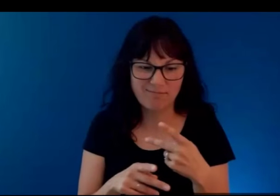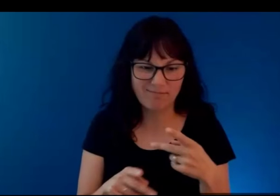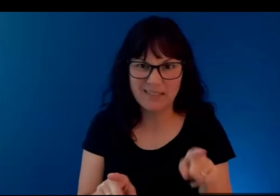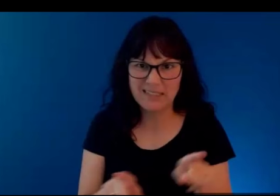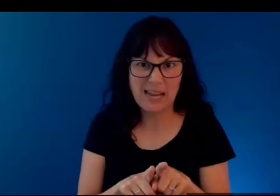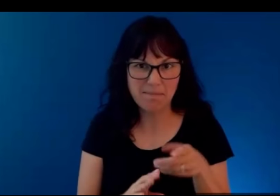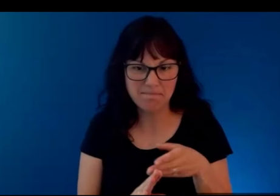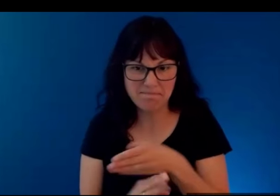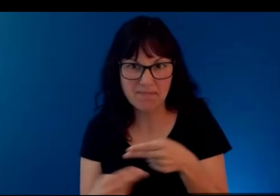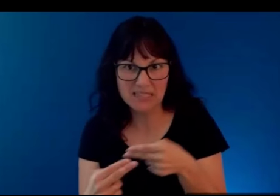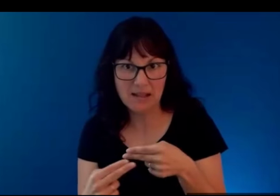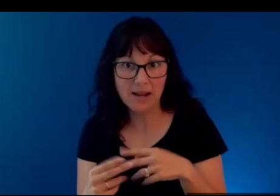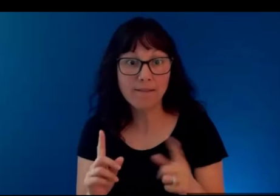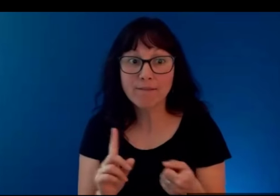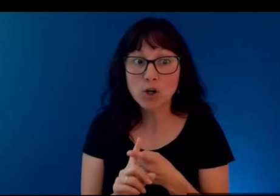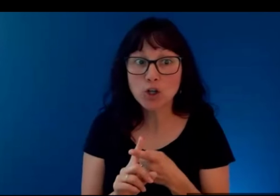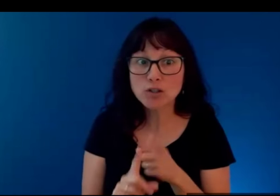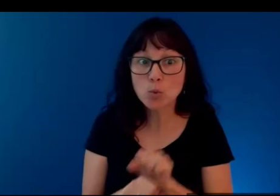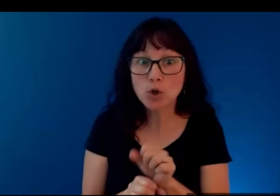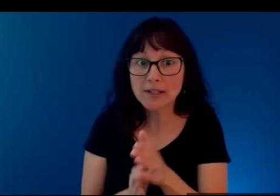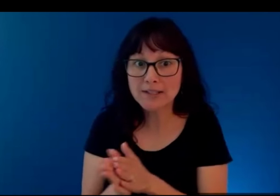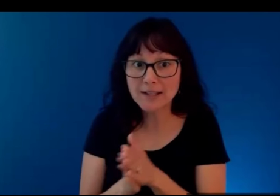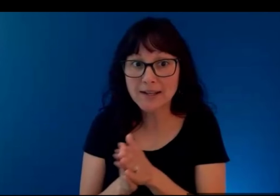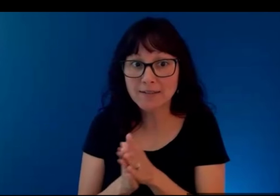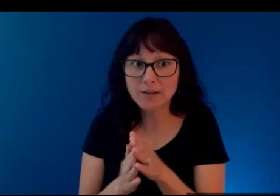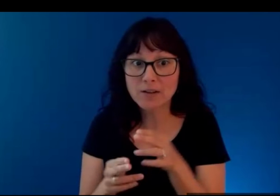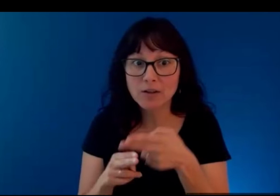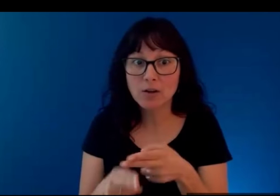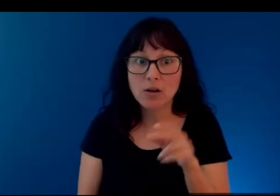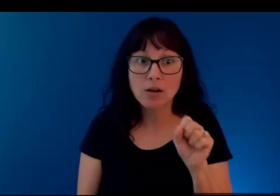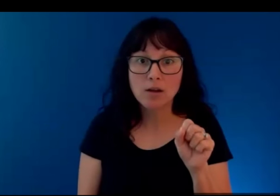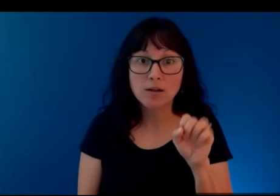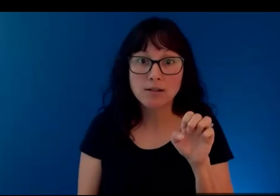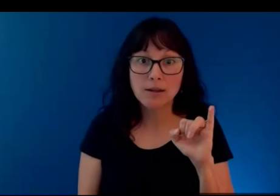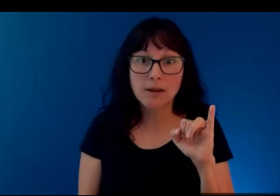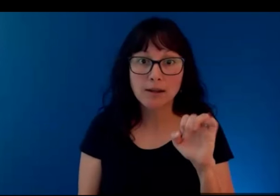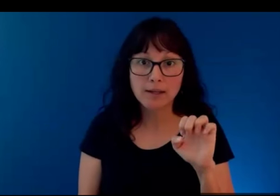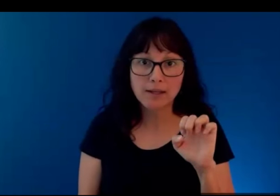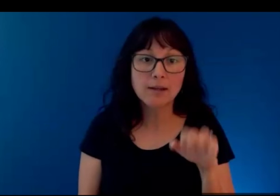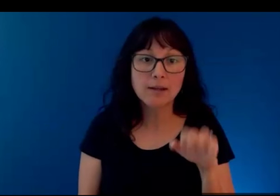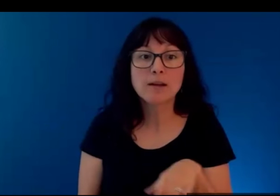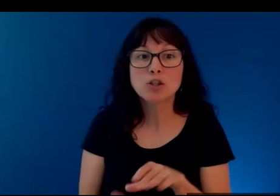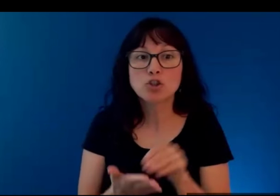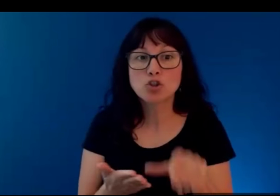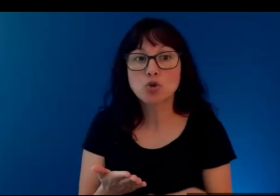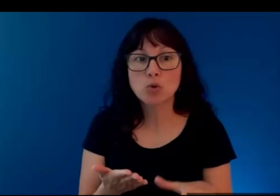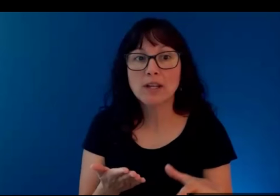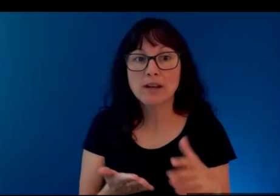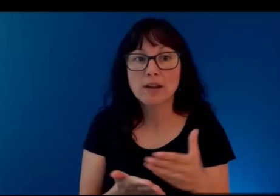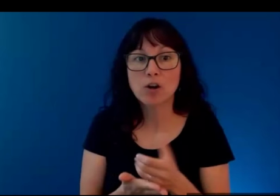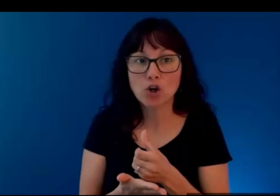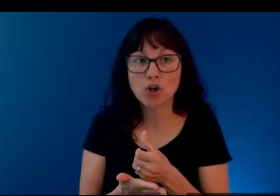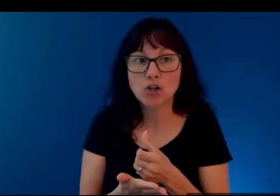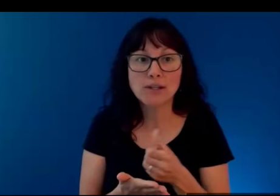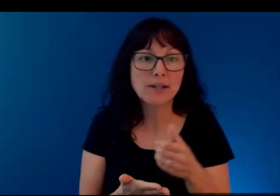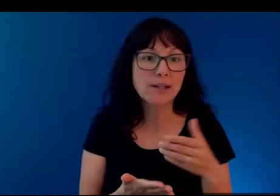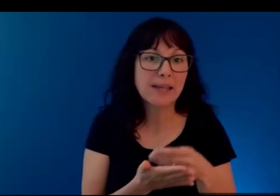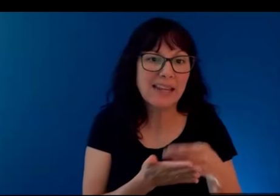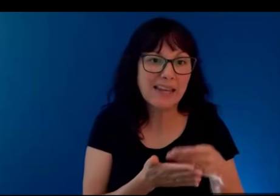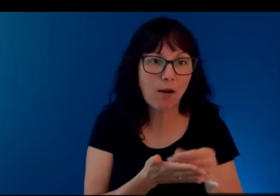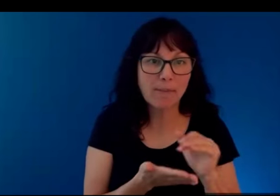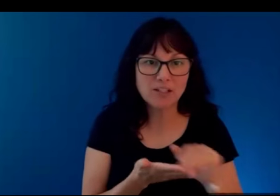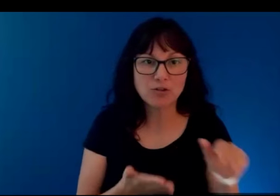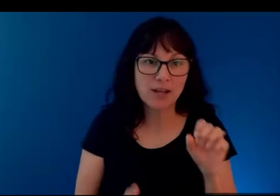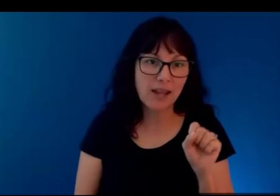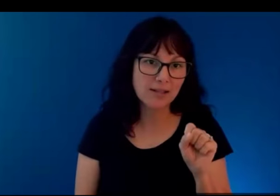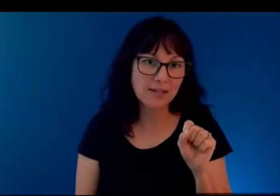sheet. The first work incentive is the student earned income exclusion, or the SEIE.